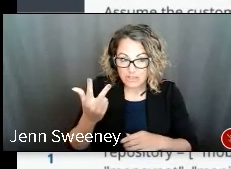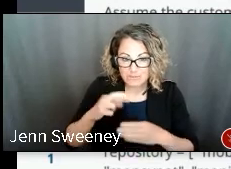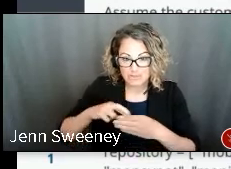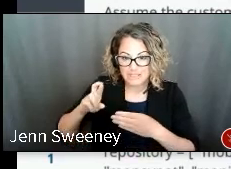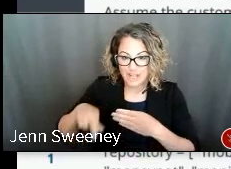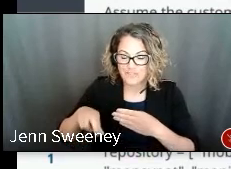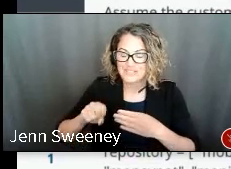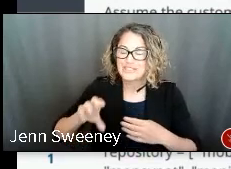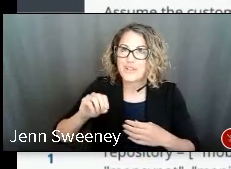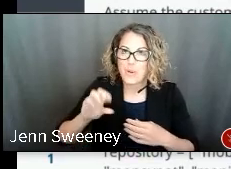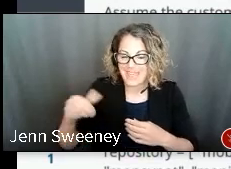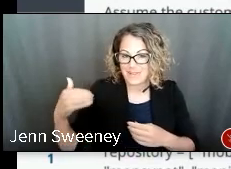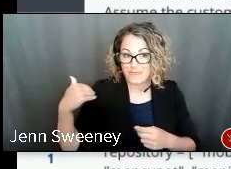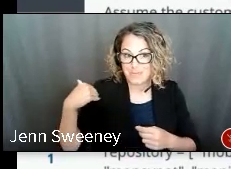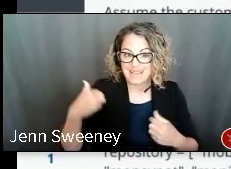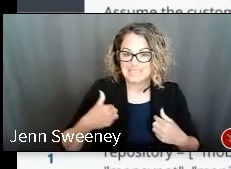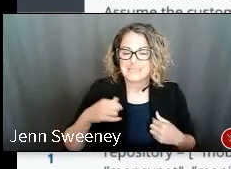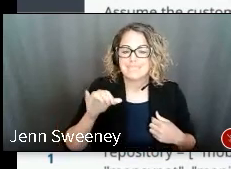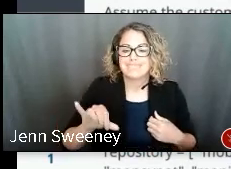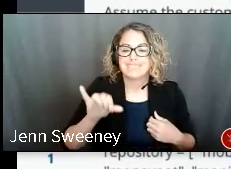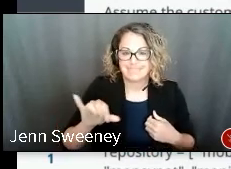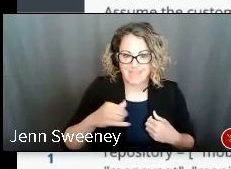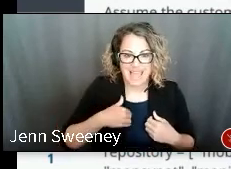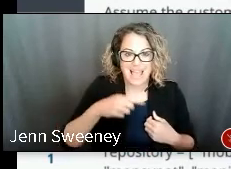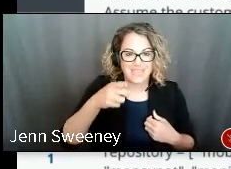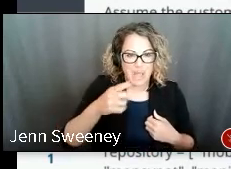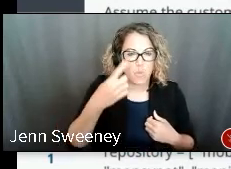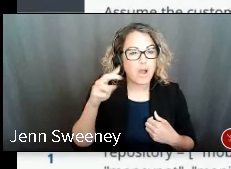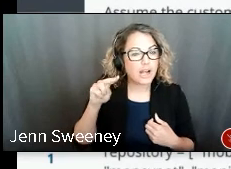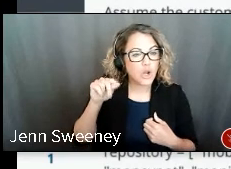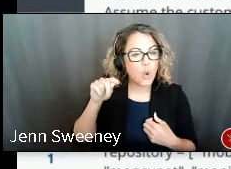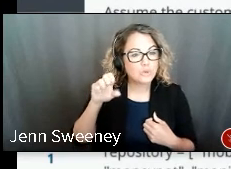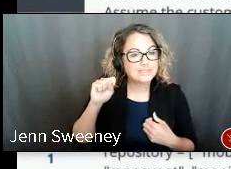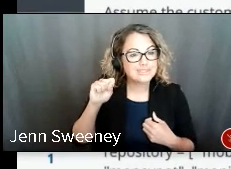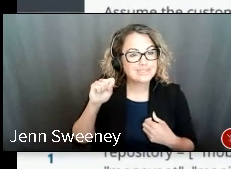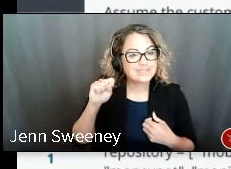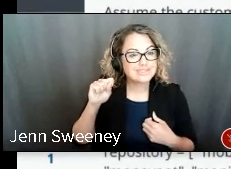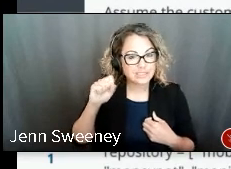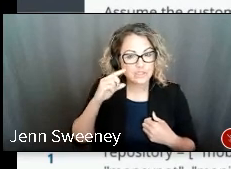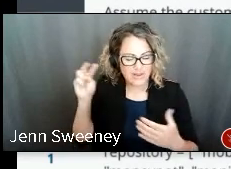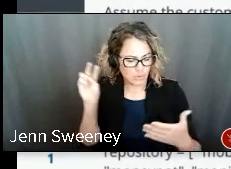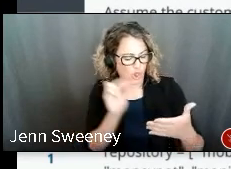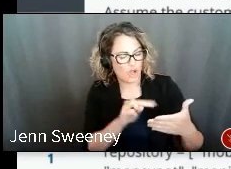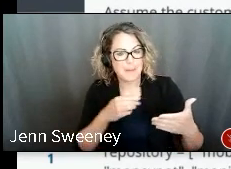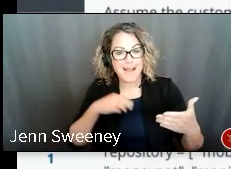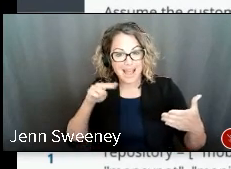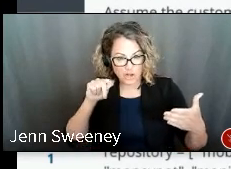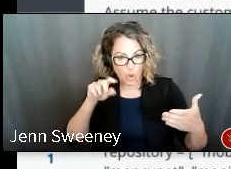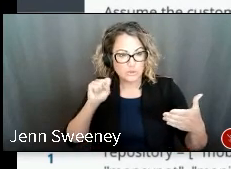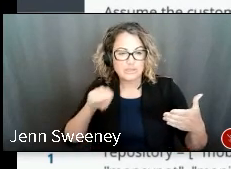reminds me that I have notes here. I should actually